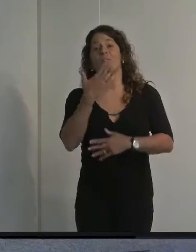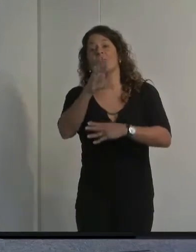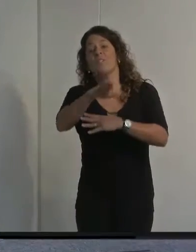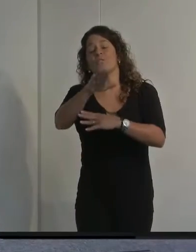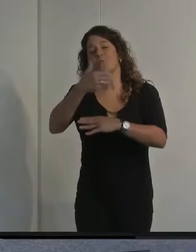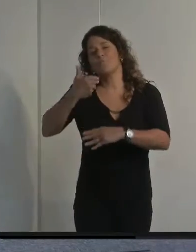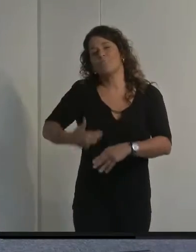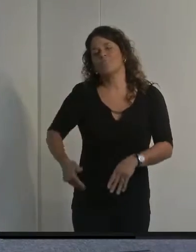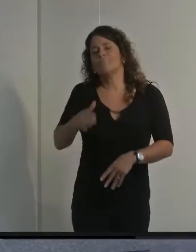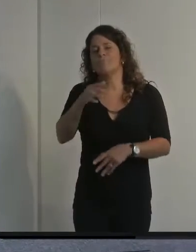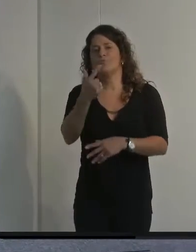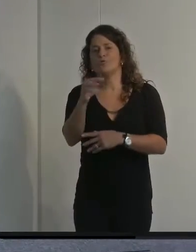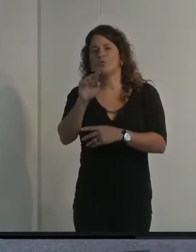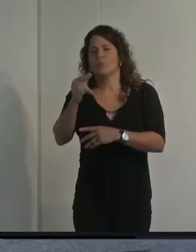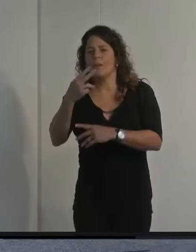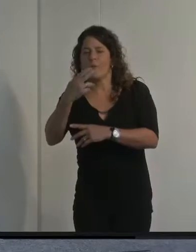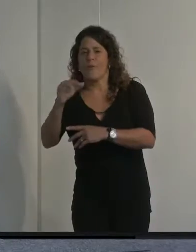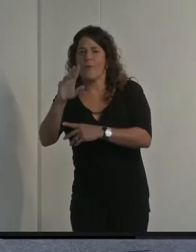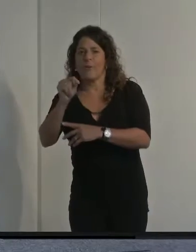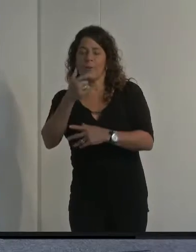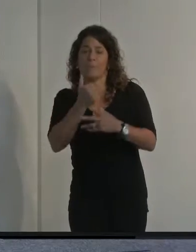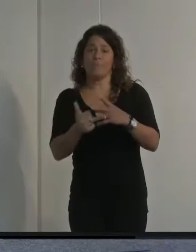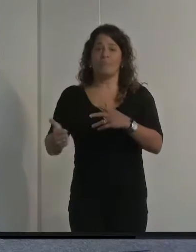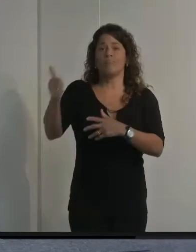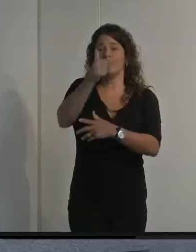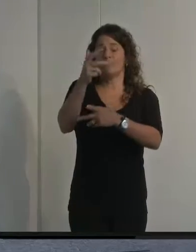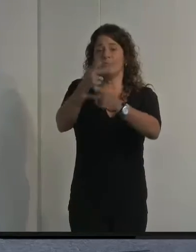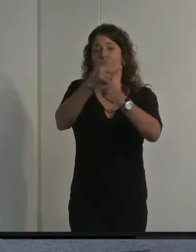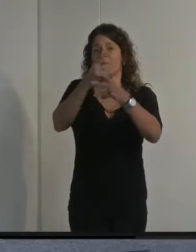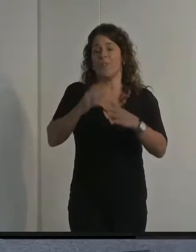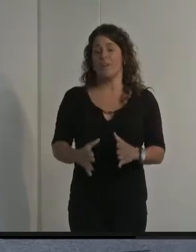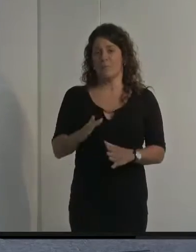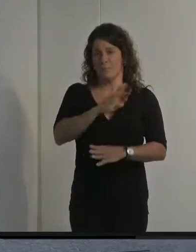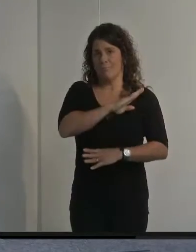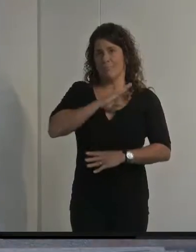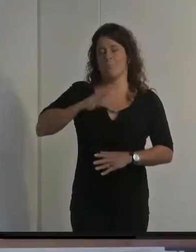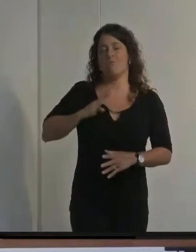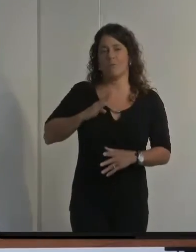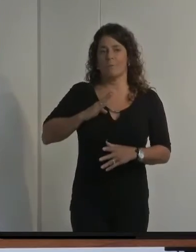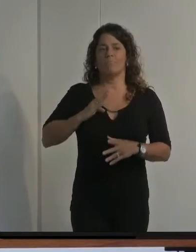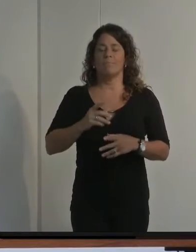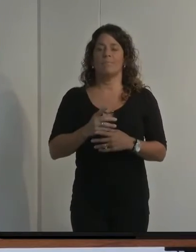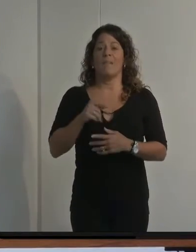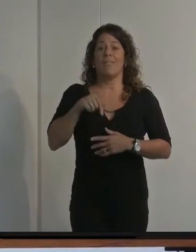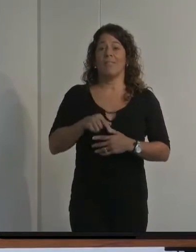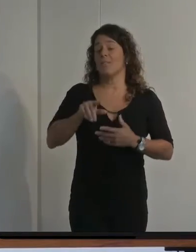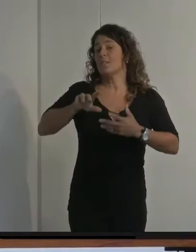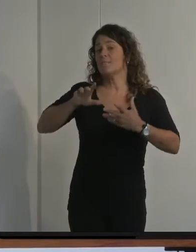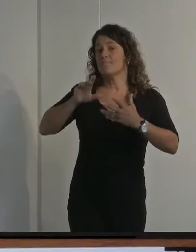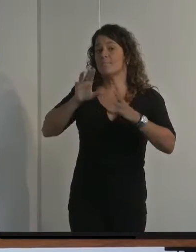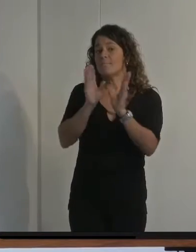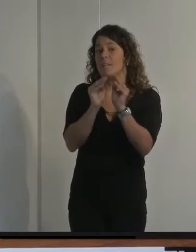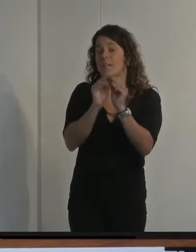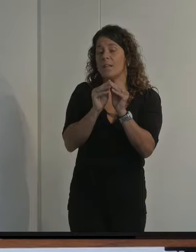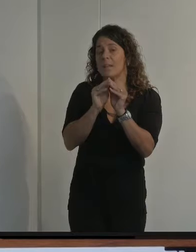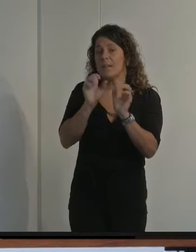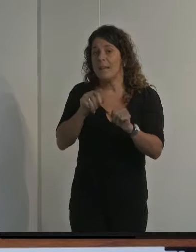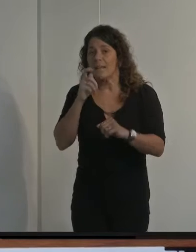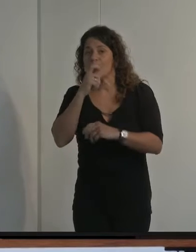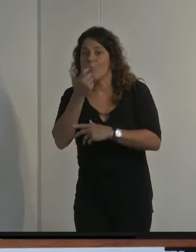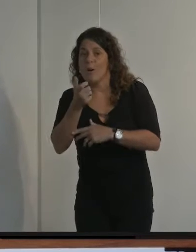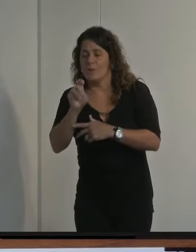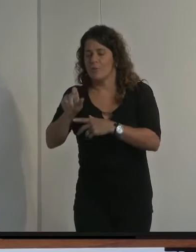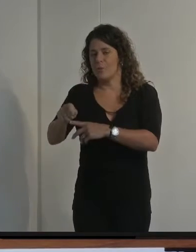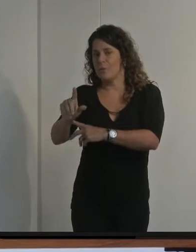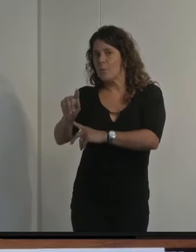Good afternoon. I'm Greg Hart, Chair of the Santa Barbara County Board of Supervisors. This press conference is broadcasting on County TV Channel 20 and the